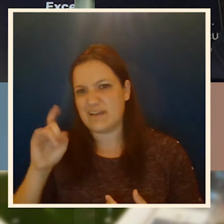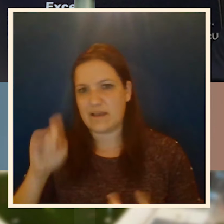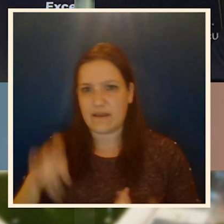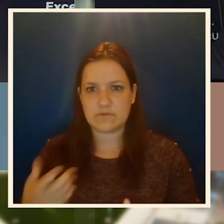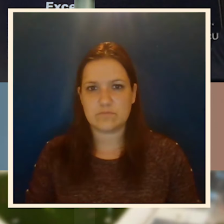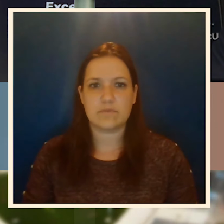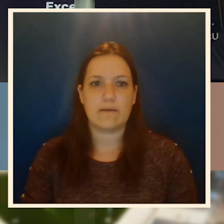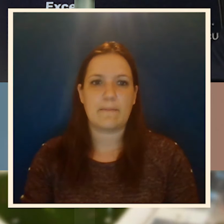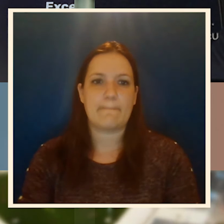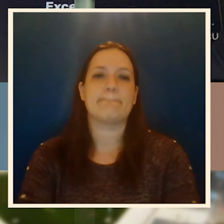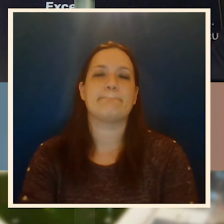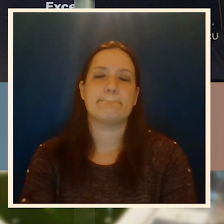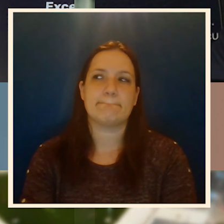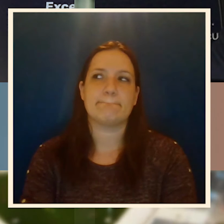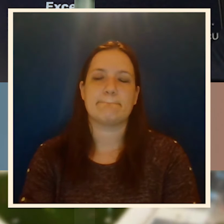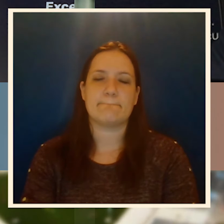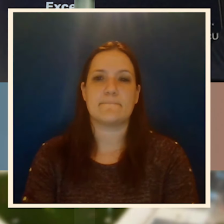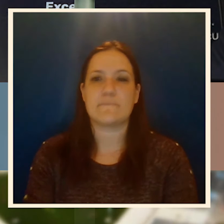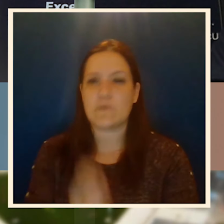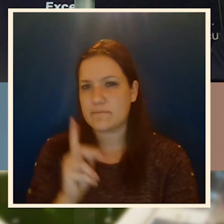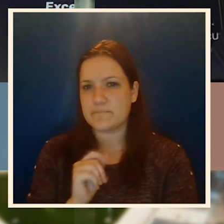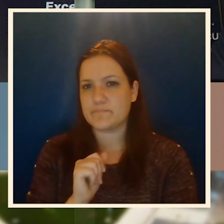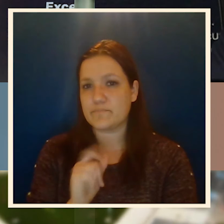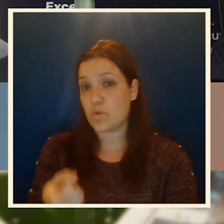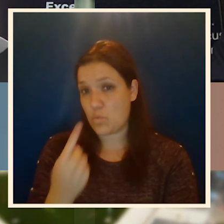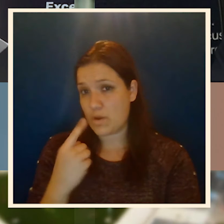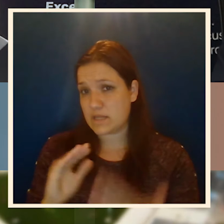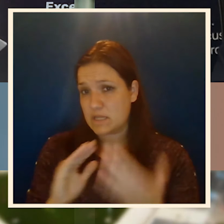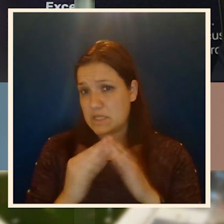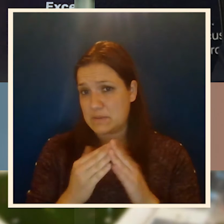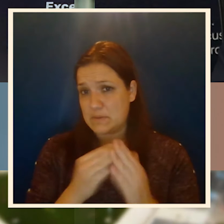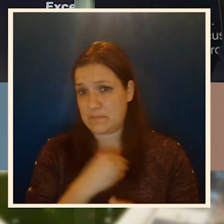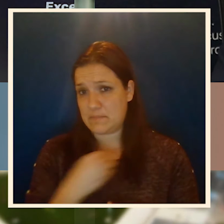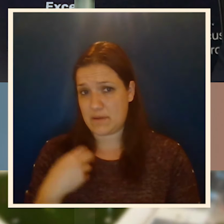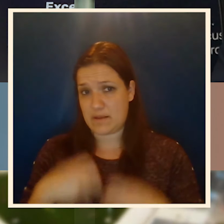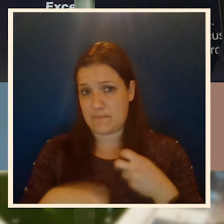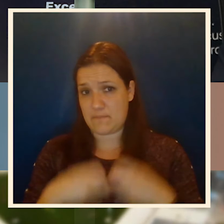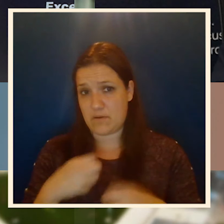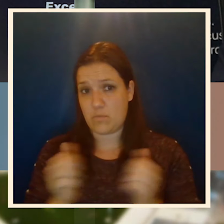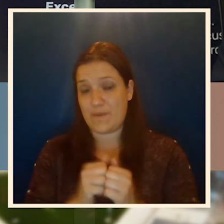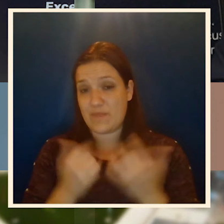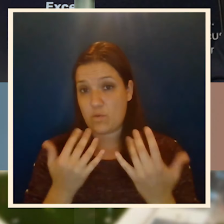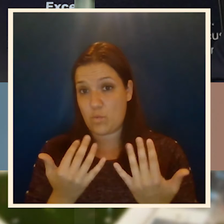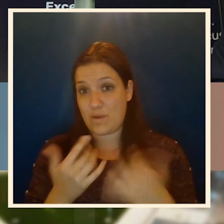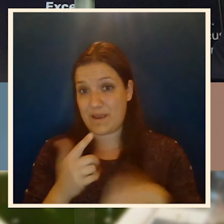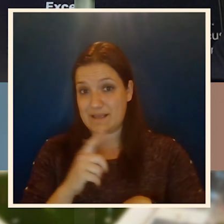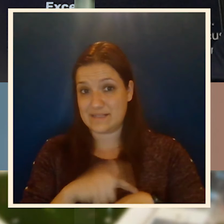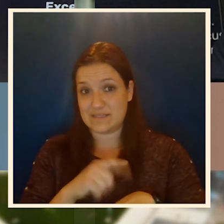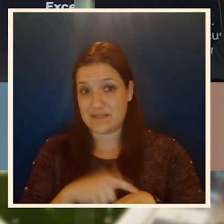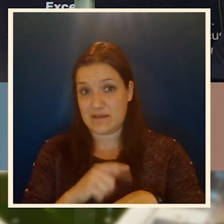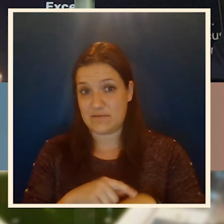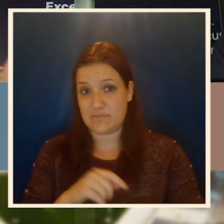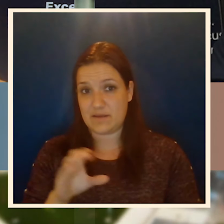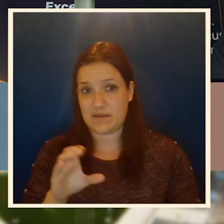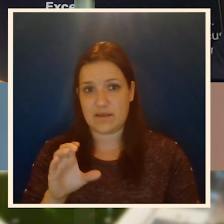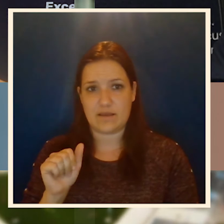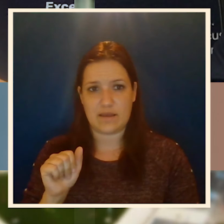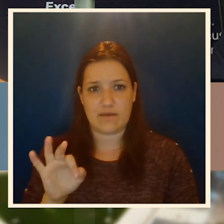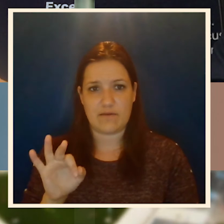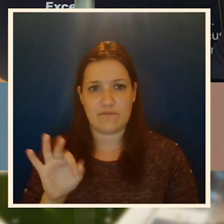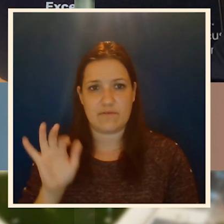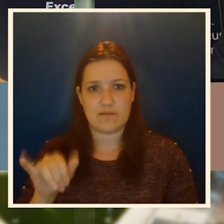Right. Okay, so one of our community members had an issue with the wait times at CATS, and CATS is where you go